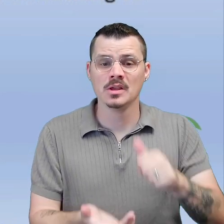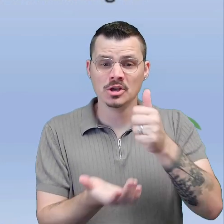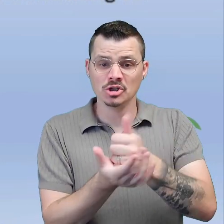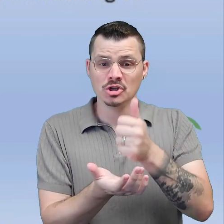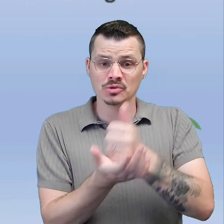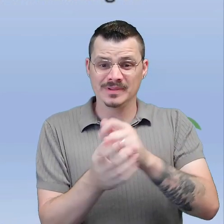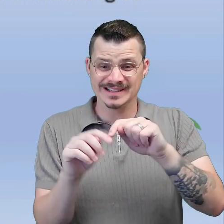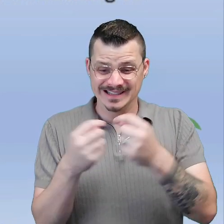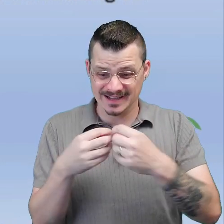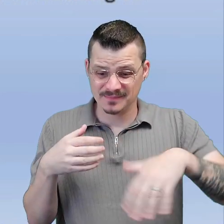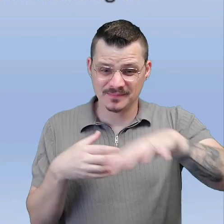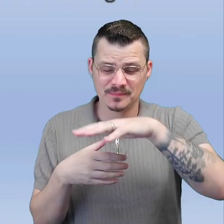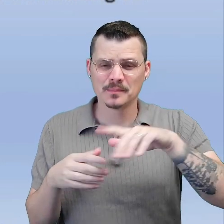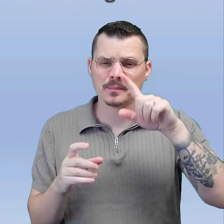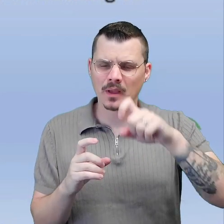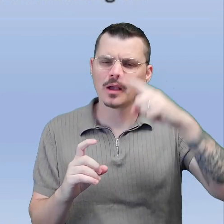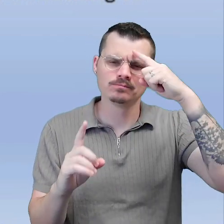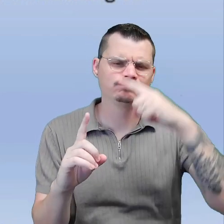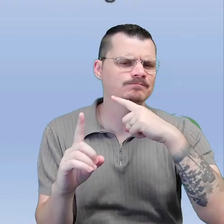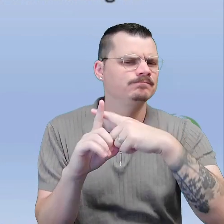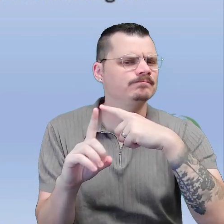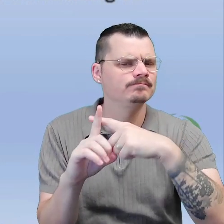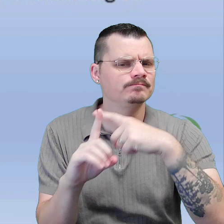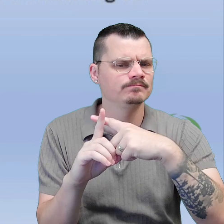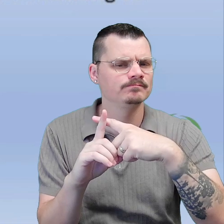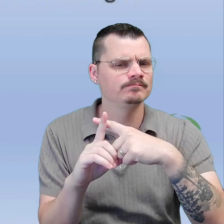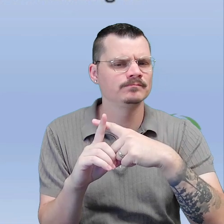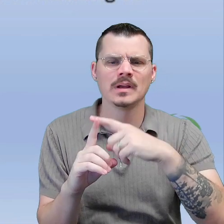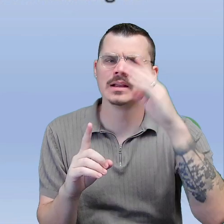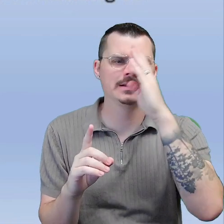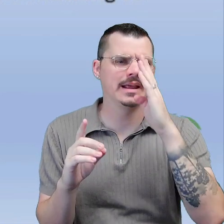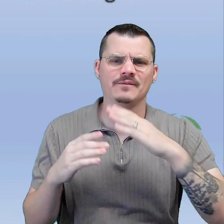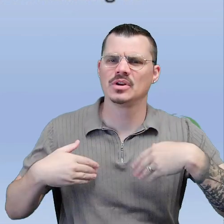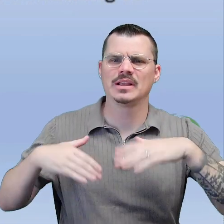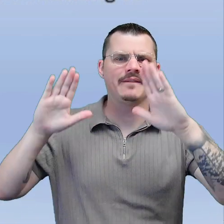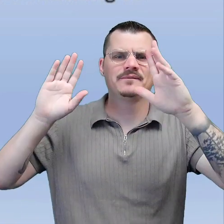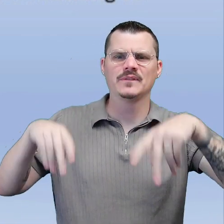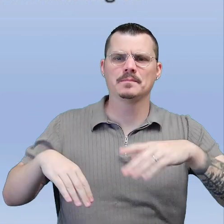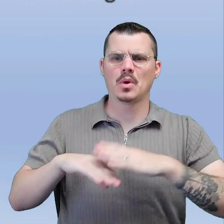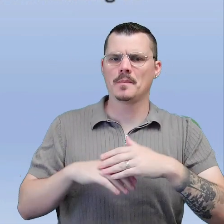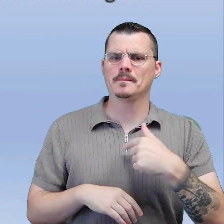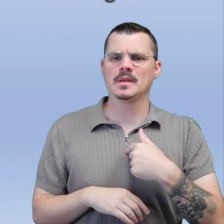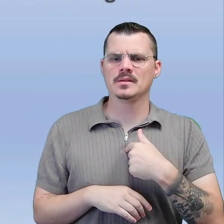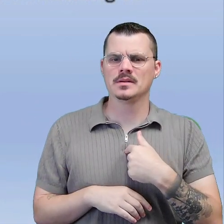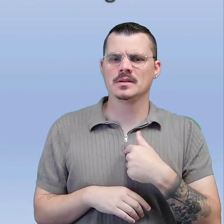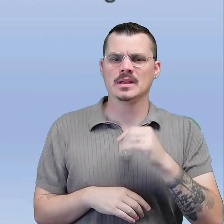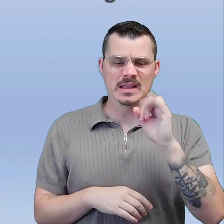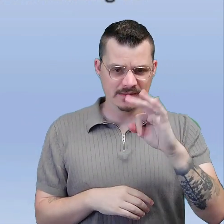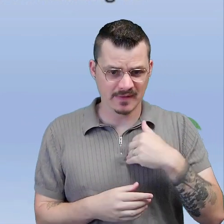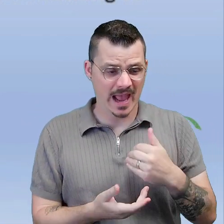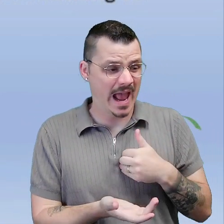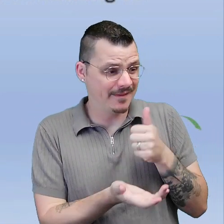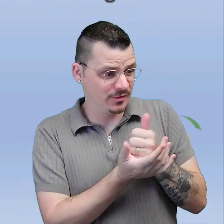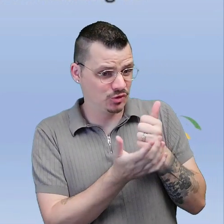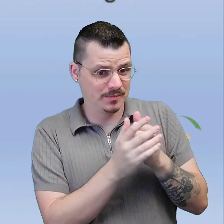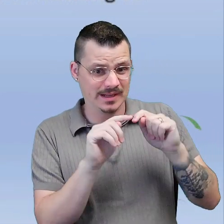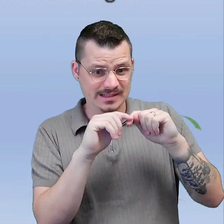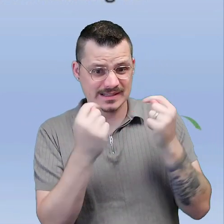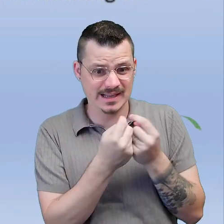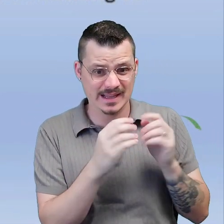The treatment team is optimistic. They never gave up on me either. If I had a treatment